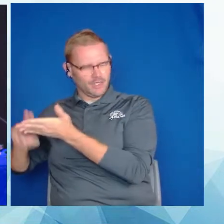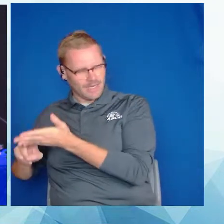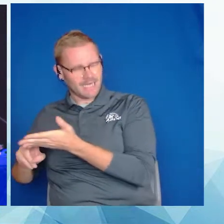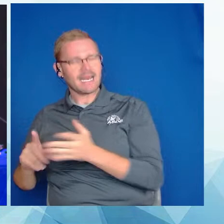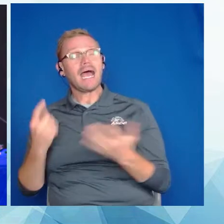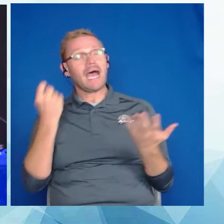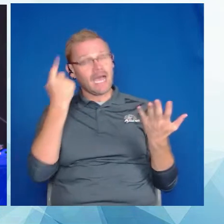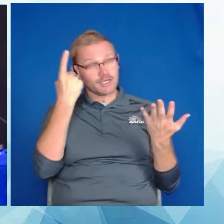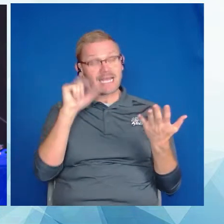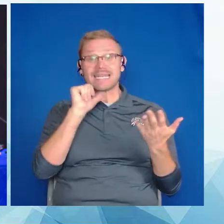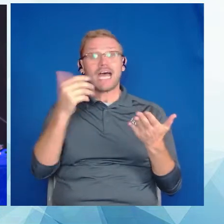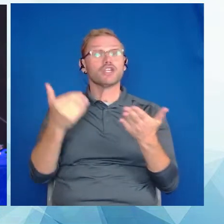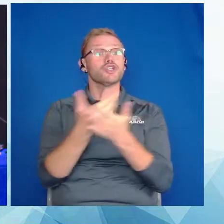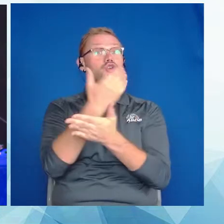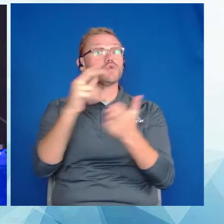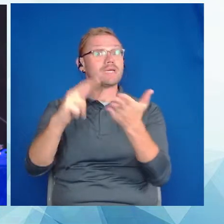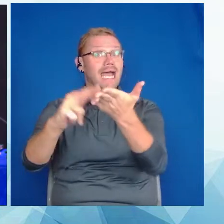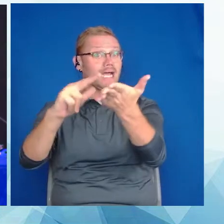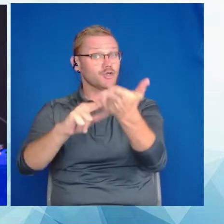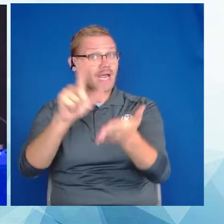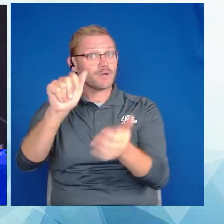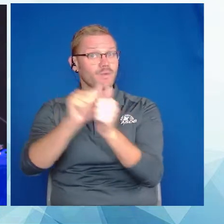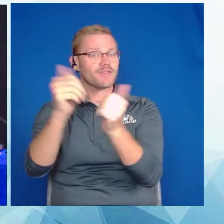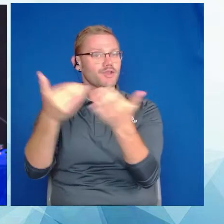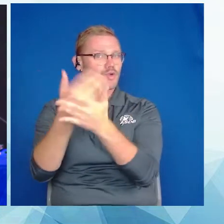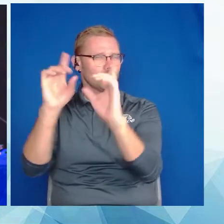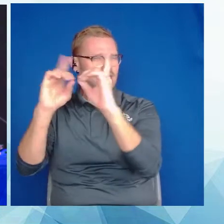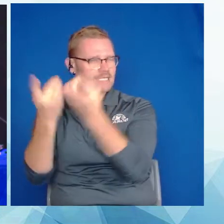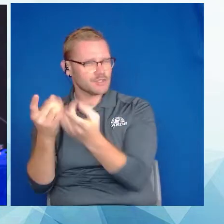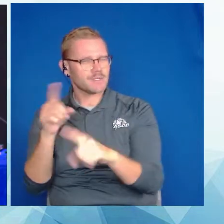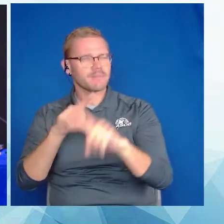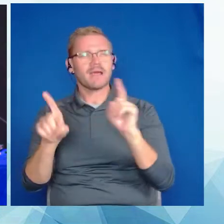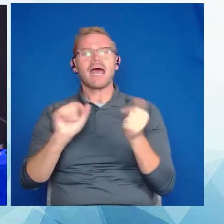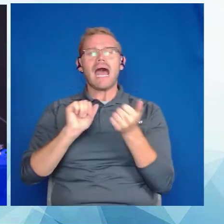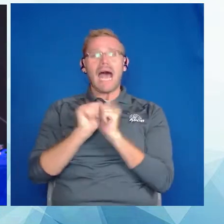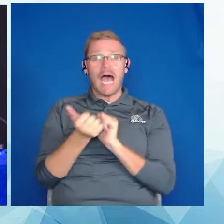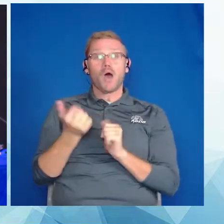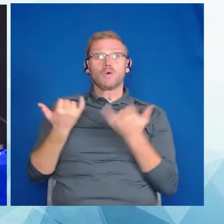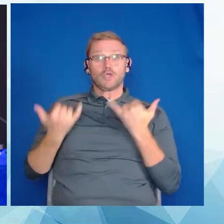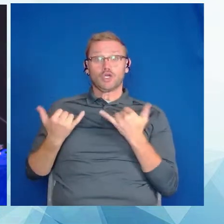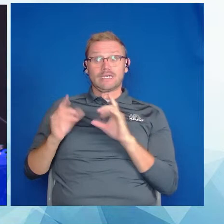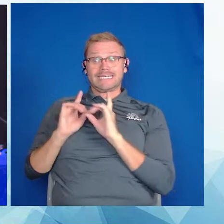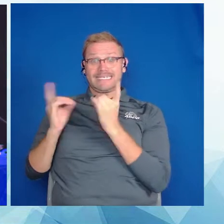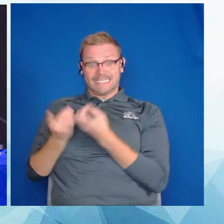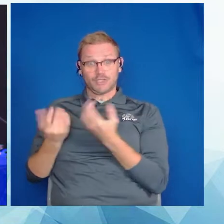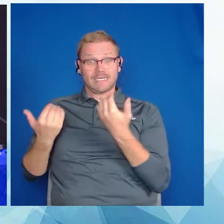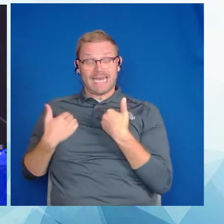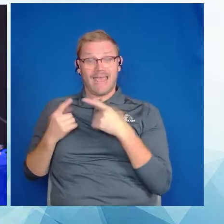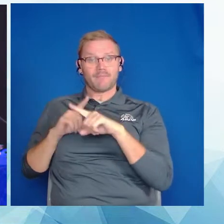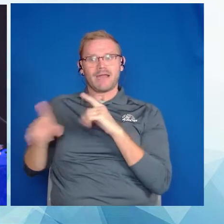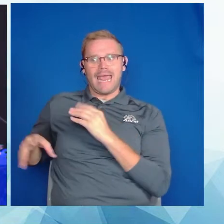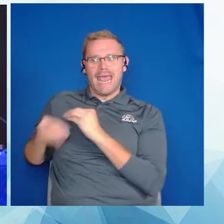not creating new contracts, but if we're in a contract, how do you make sure that we can serve